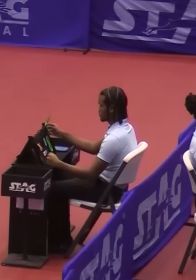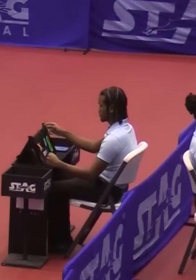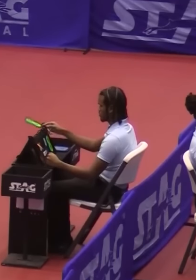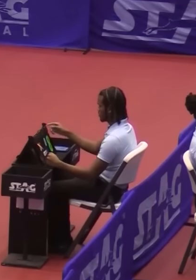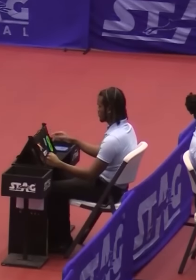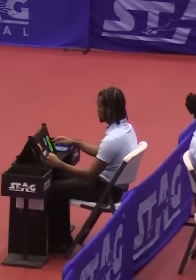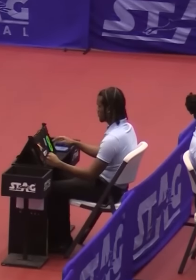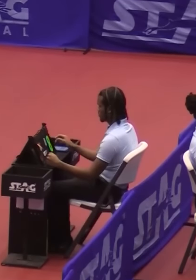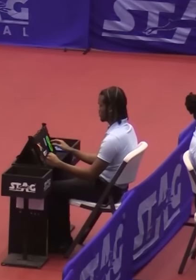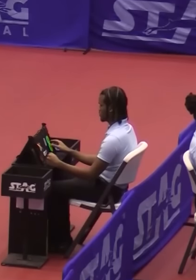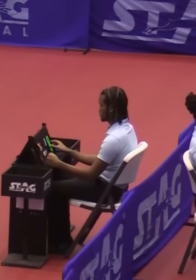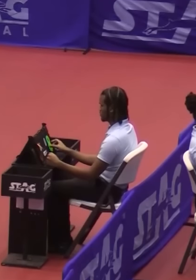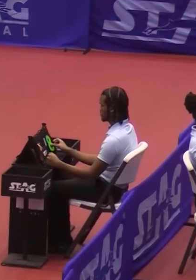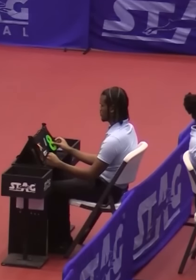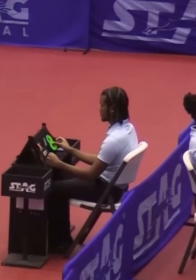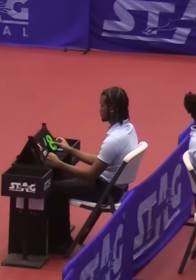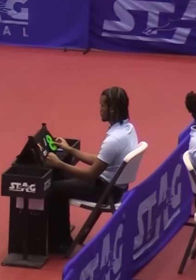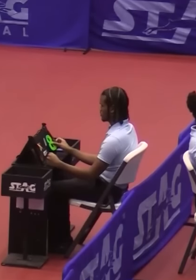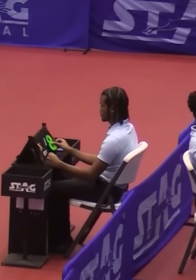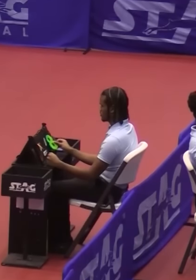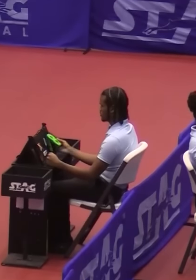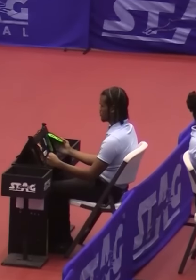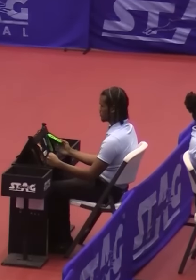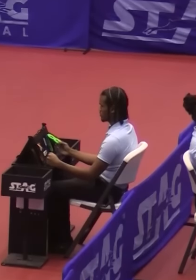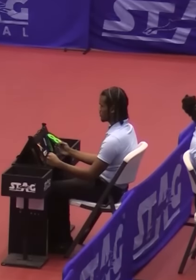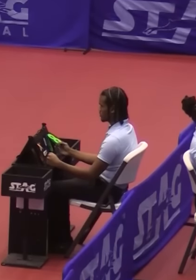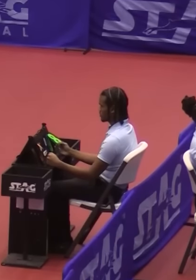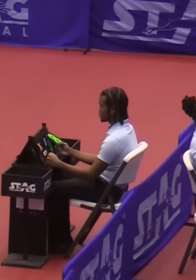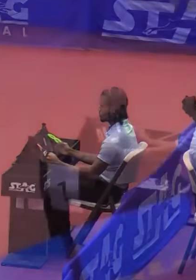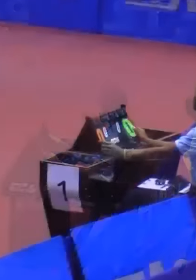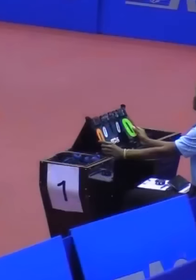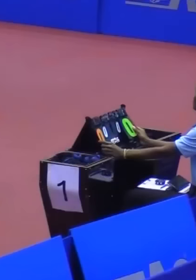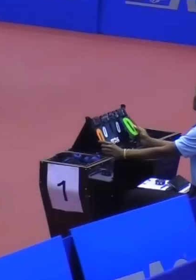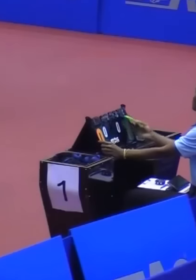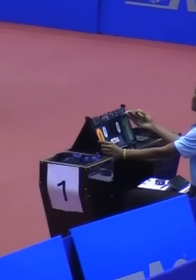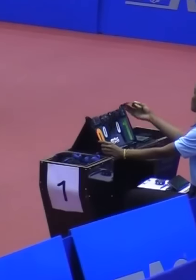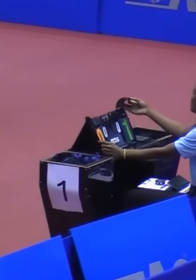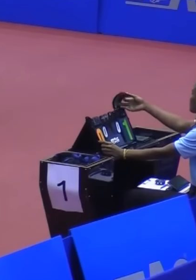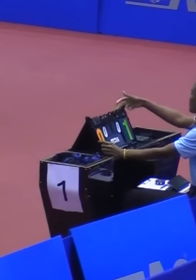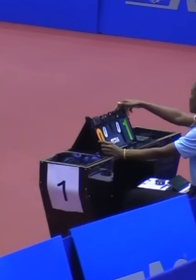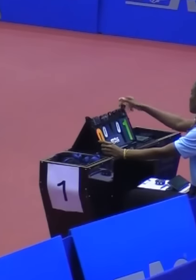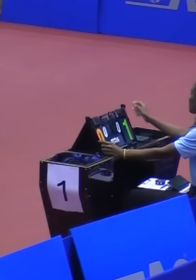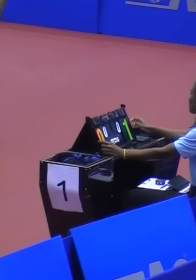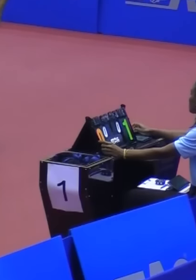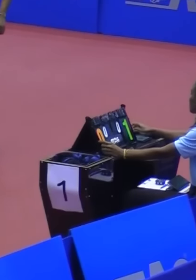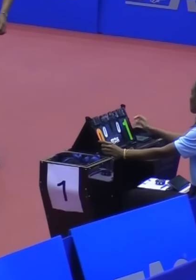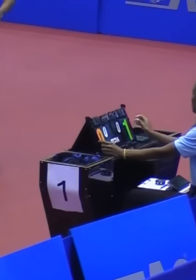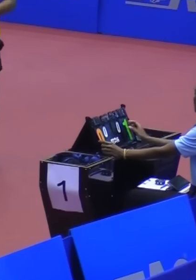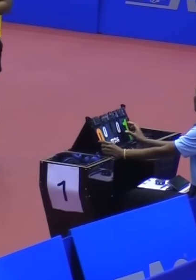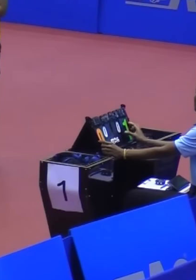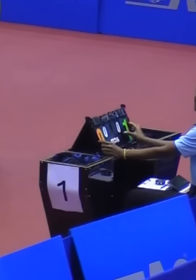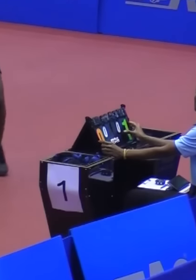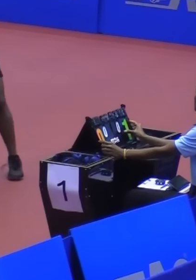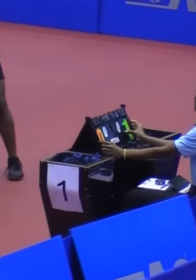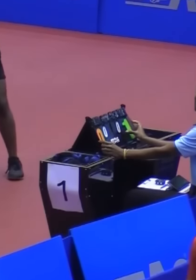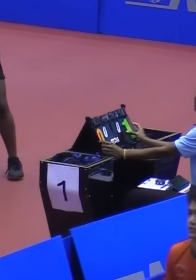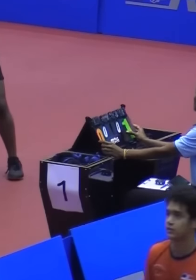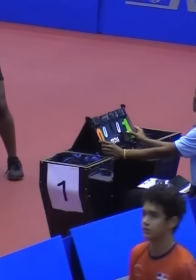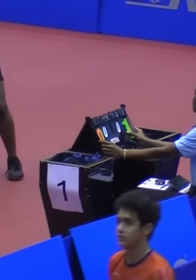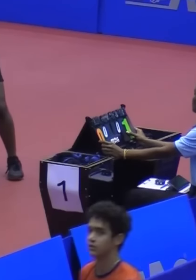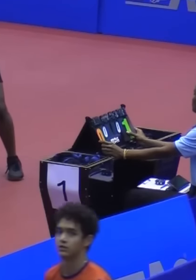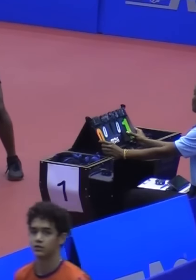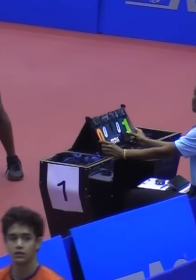lose 11-2, 11-4, and 11-7. Up next was Barbados' best player, Tyrese